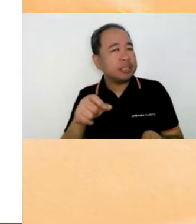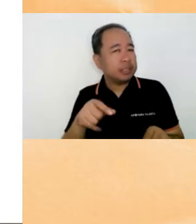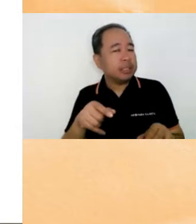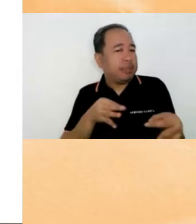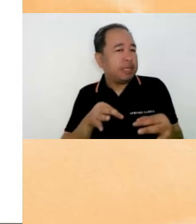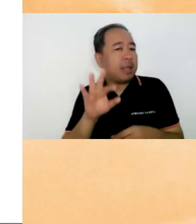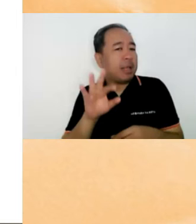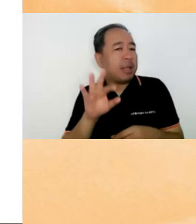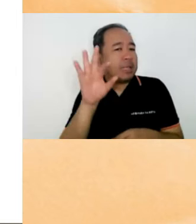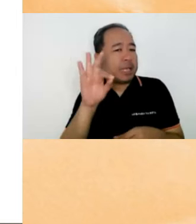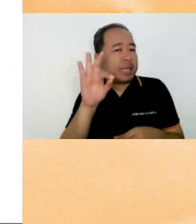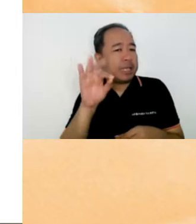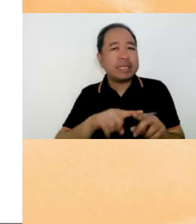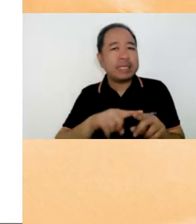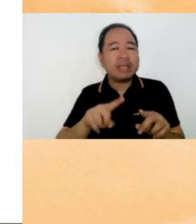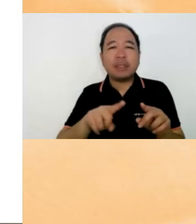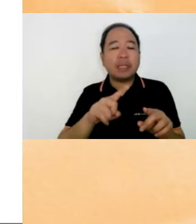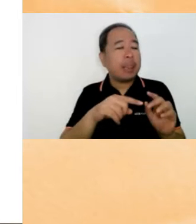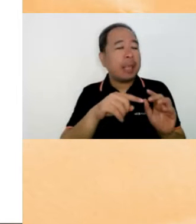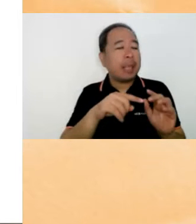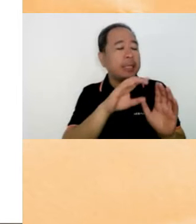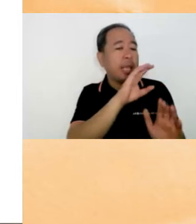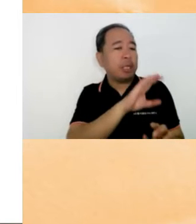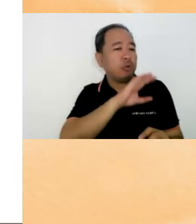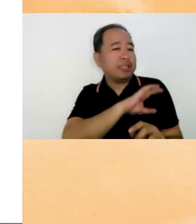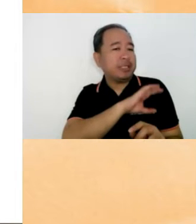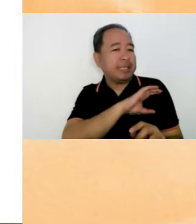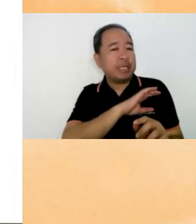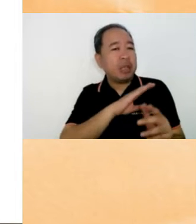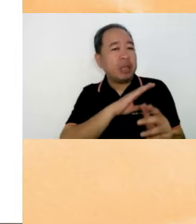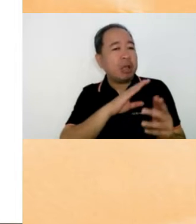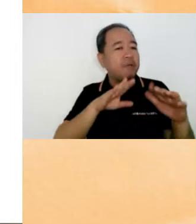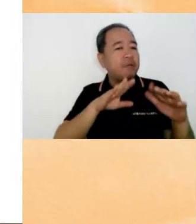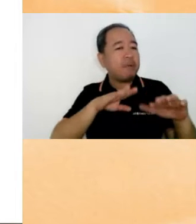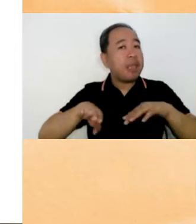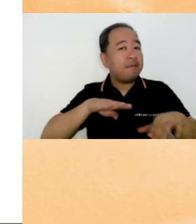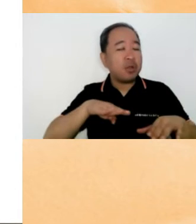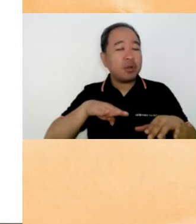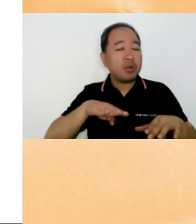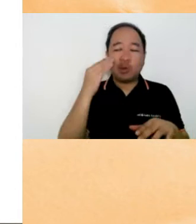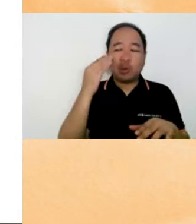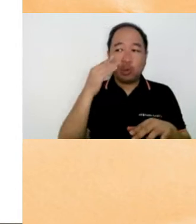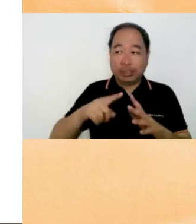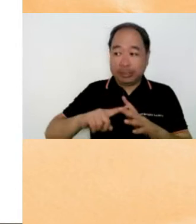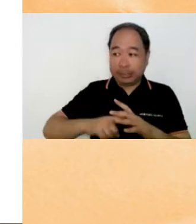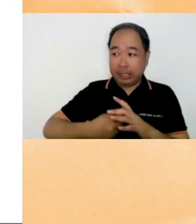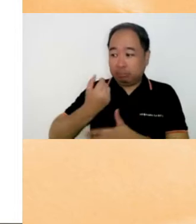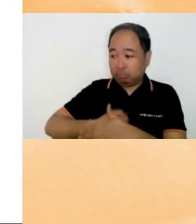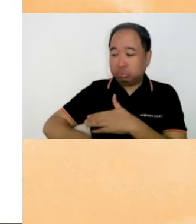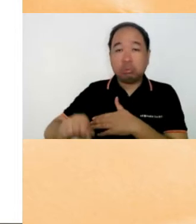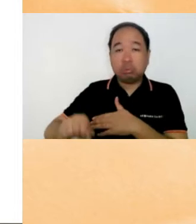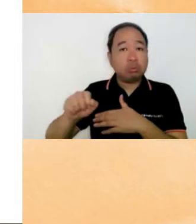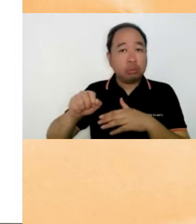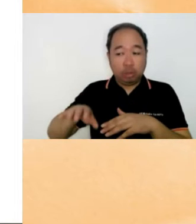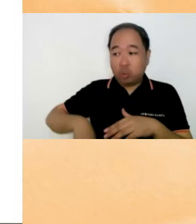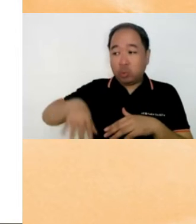had children know that from a very young age, even in infancy, each child is different.